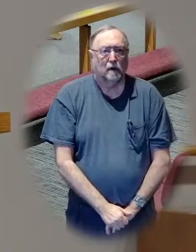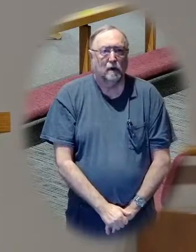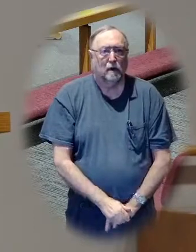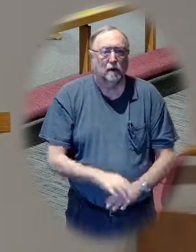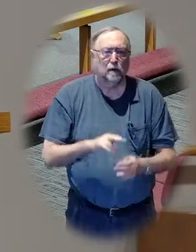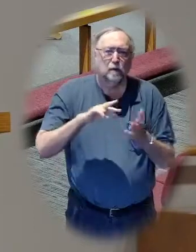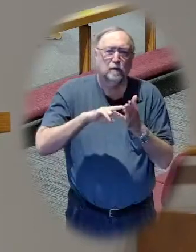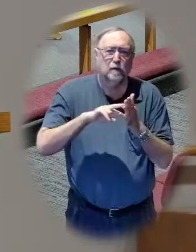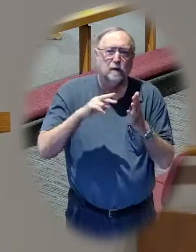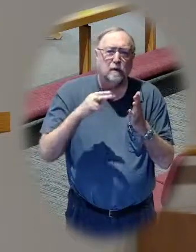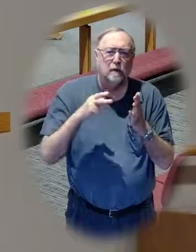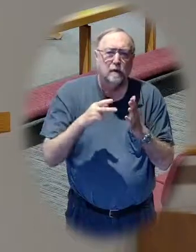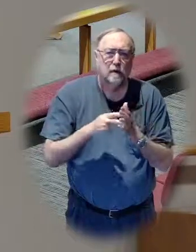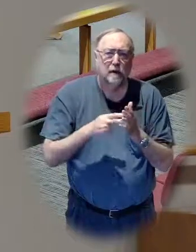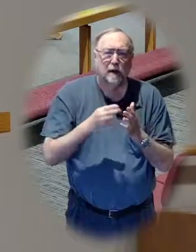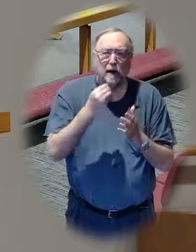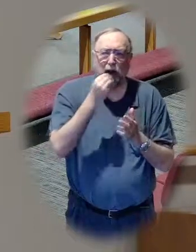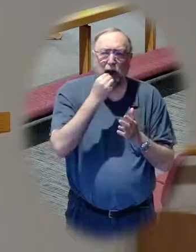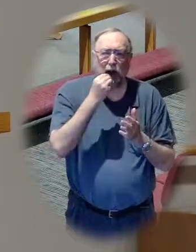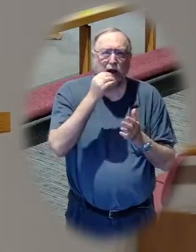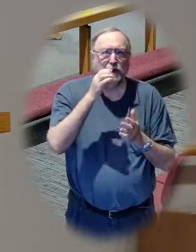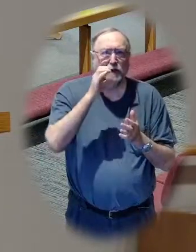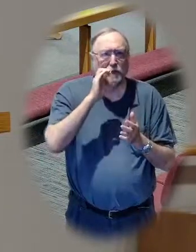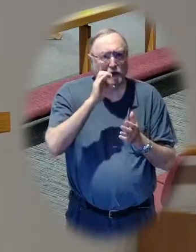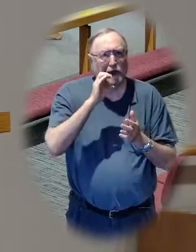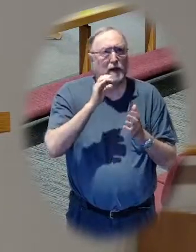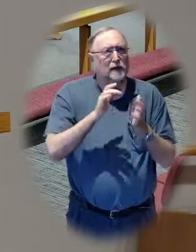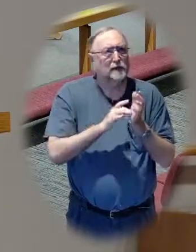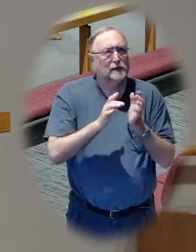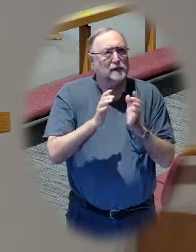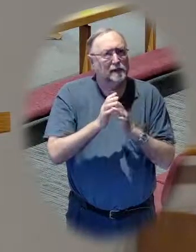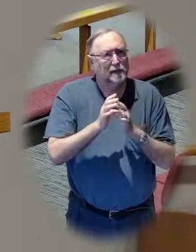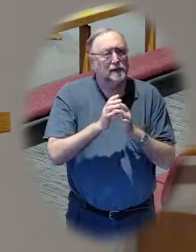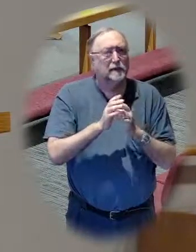What does it mean when we eat and drink the body and blood of Christ?